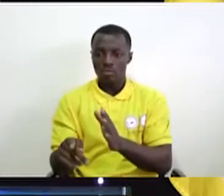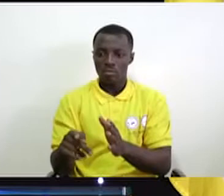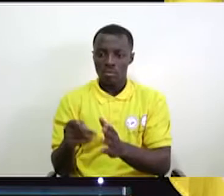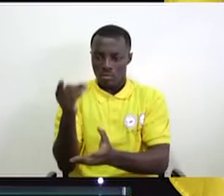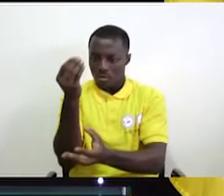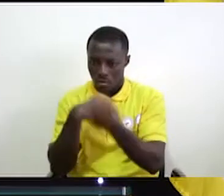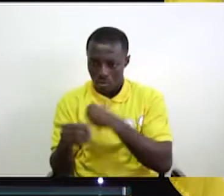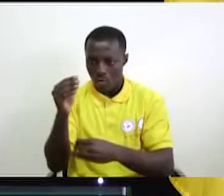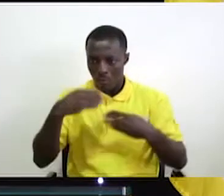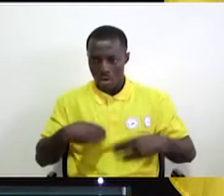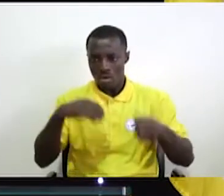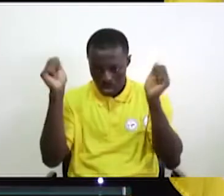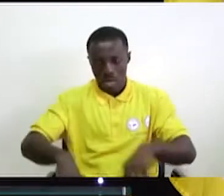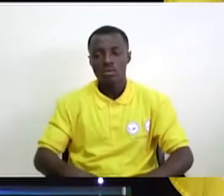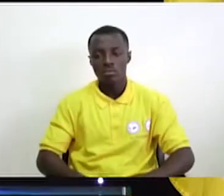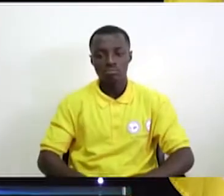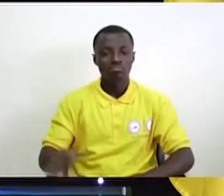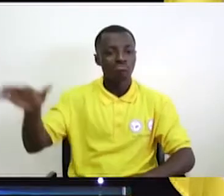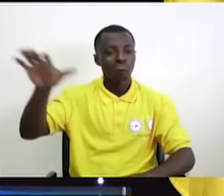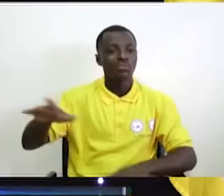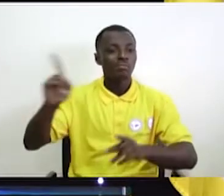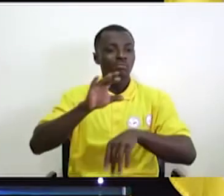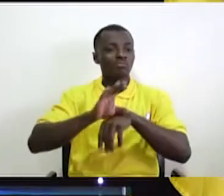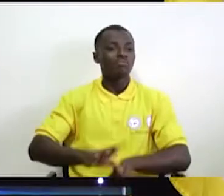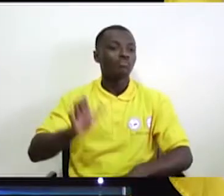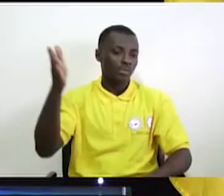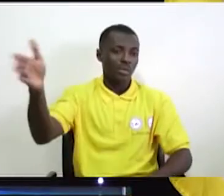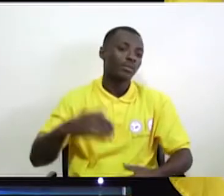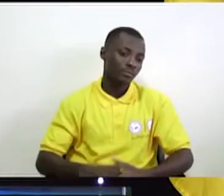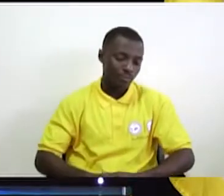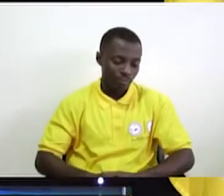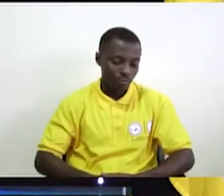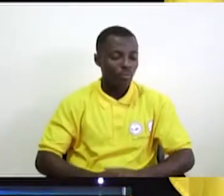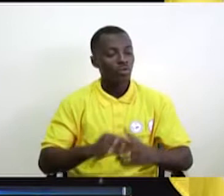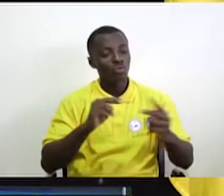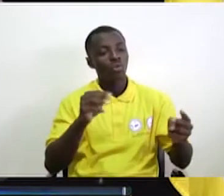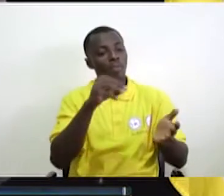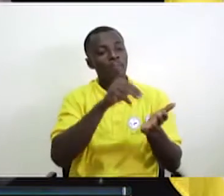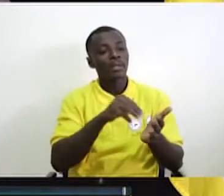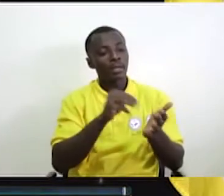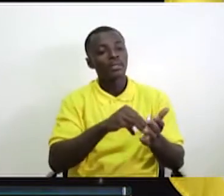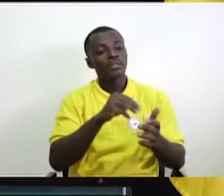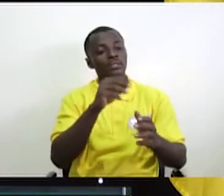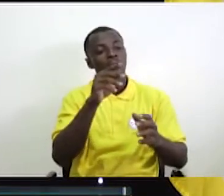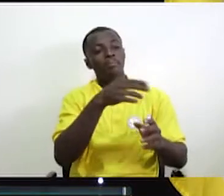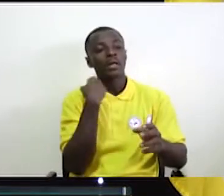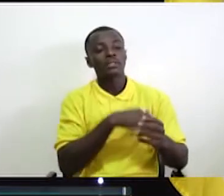them on the ship, I should say, I tried to advise Calvert, who was the leader of the